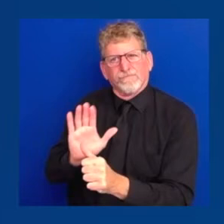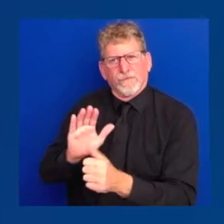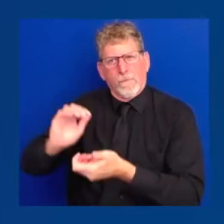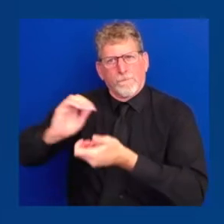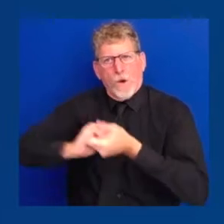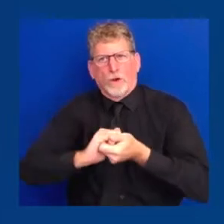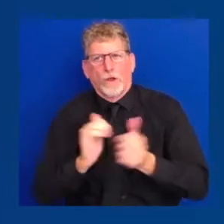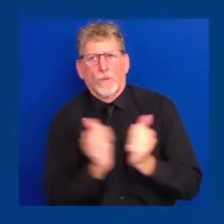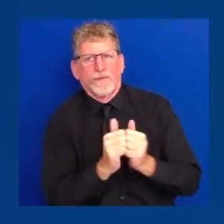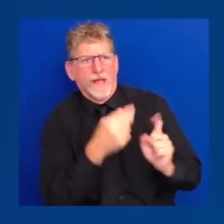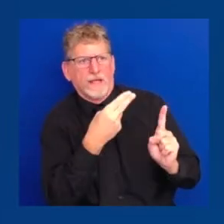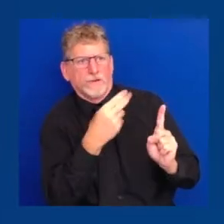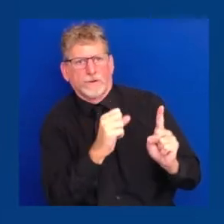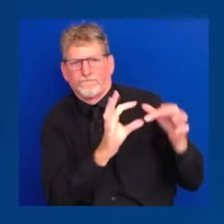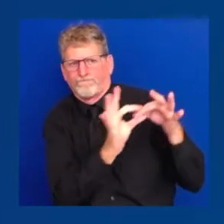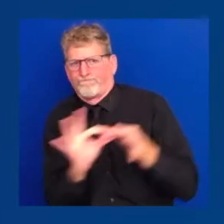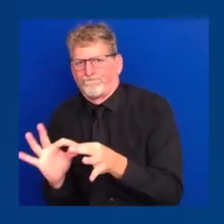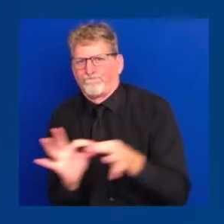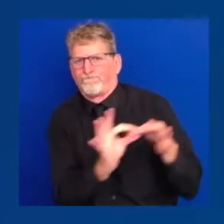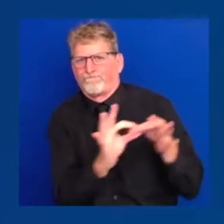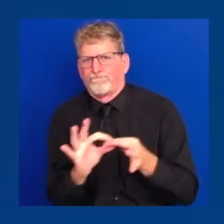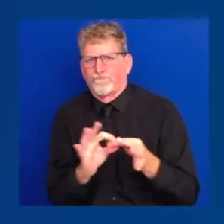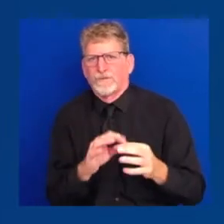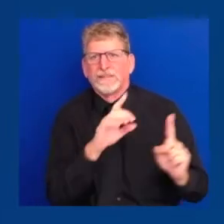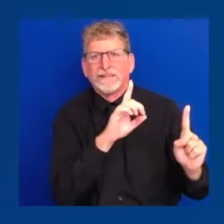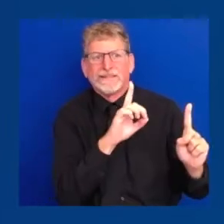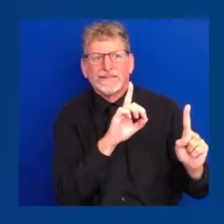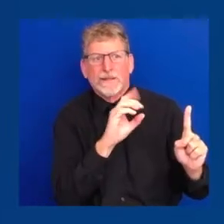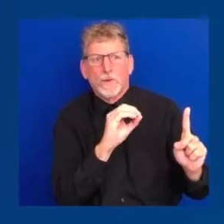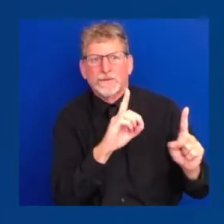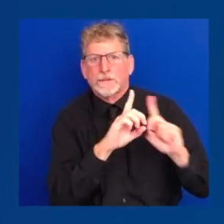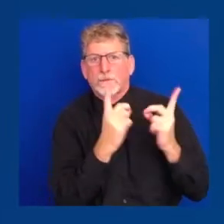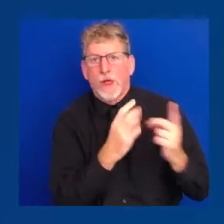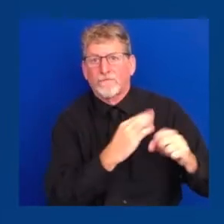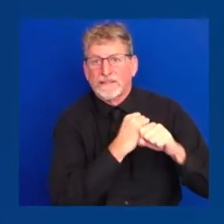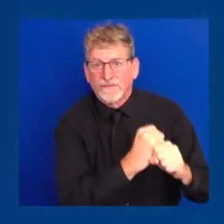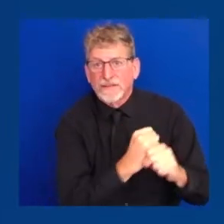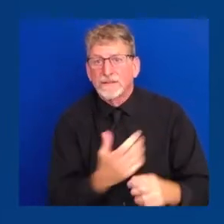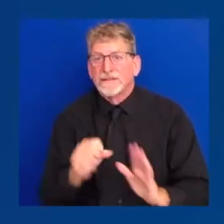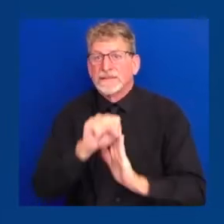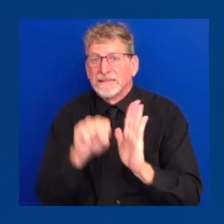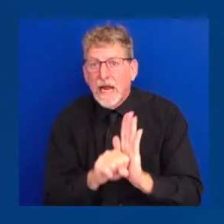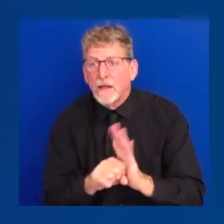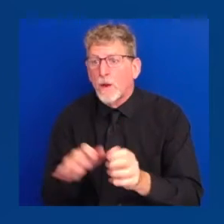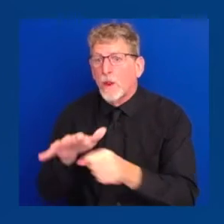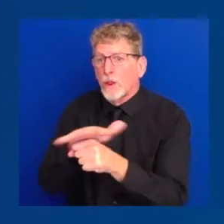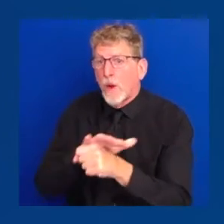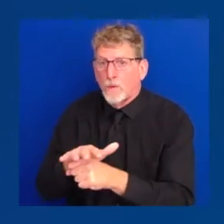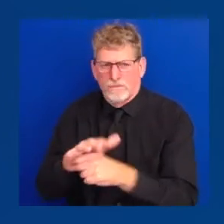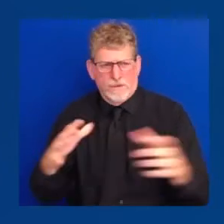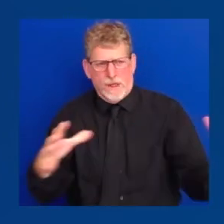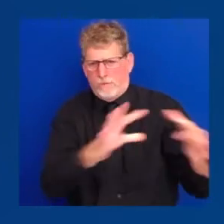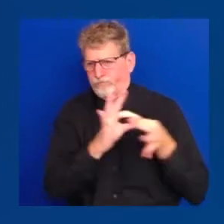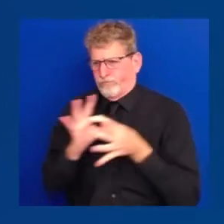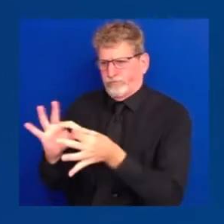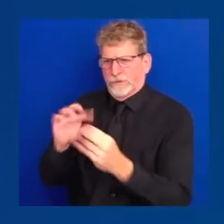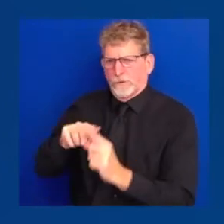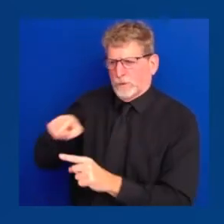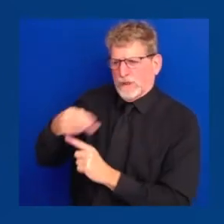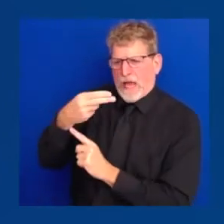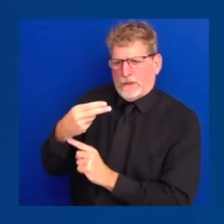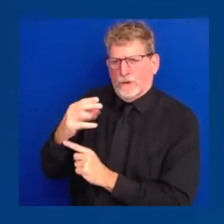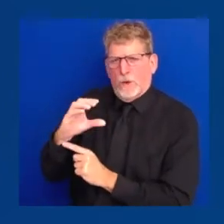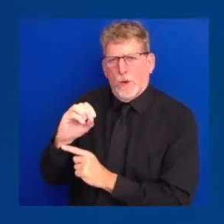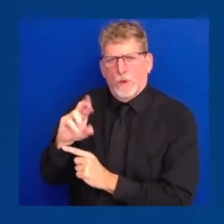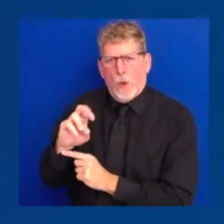at DoD, as well as our state and local partners. Through it, we have delivered more than 690 million doses of